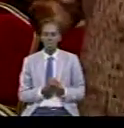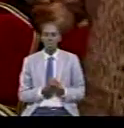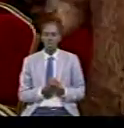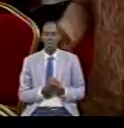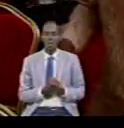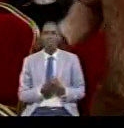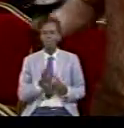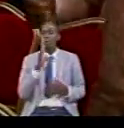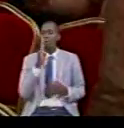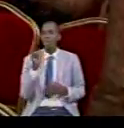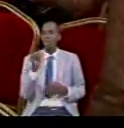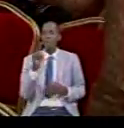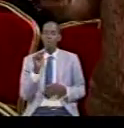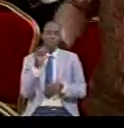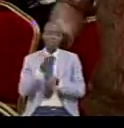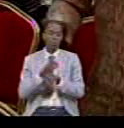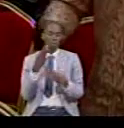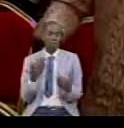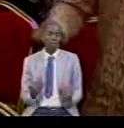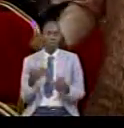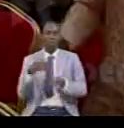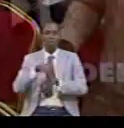Be an overcomer tonight.